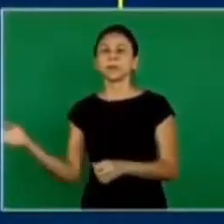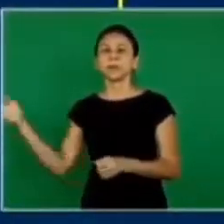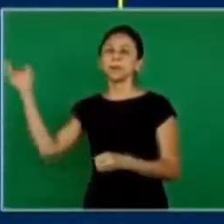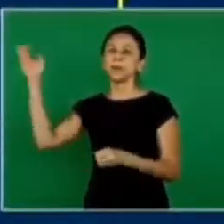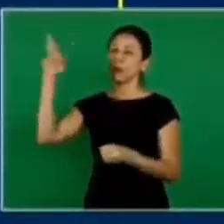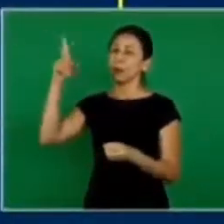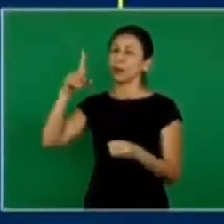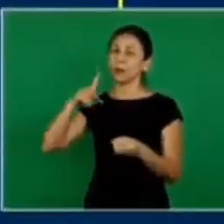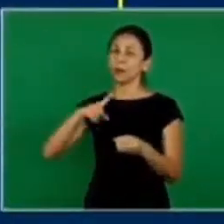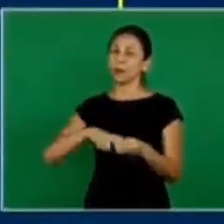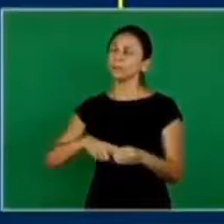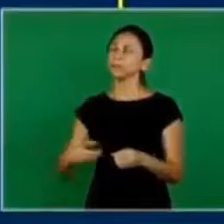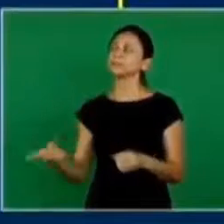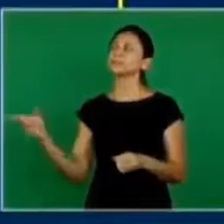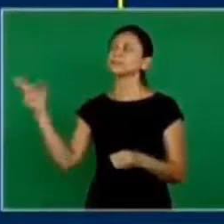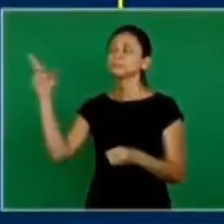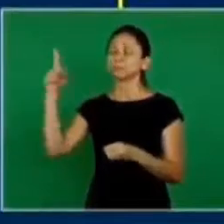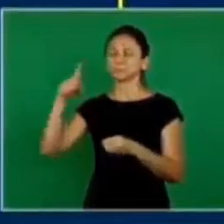Everyone together.